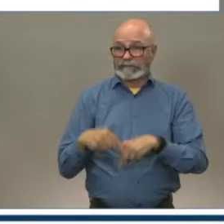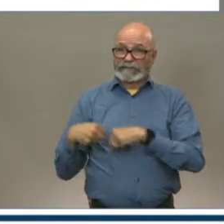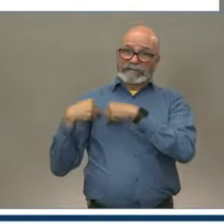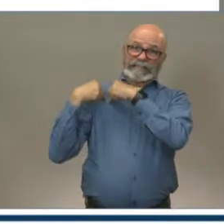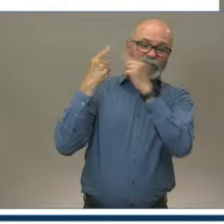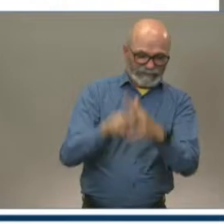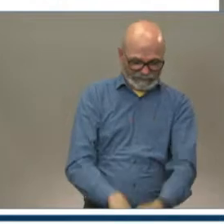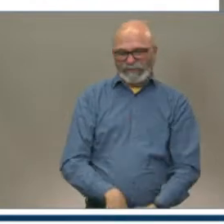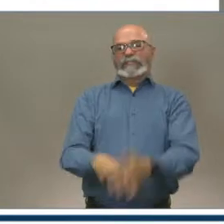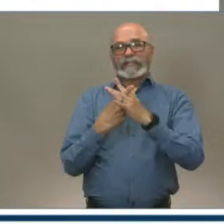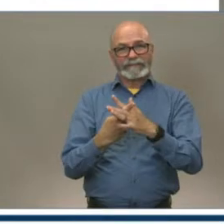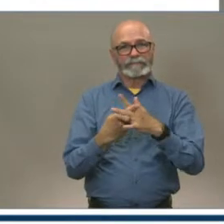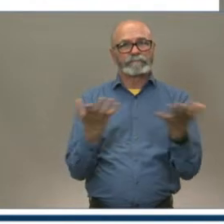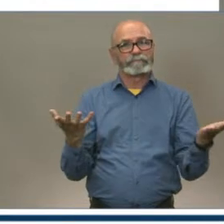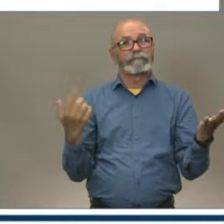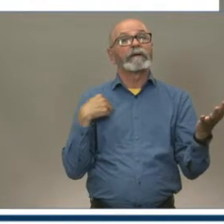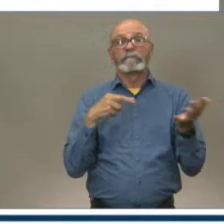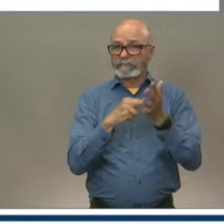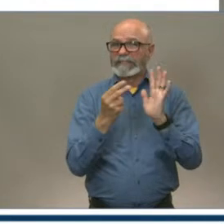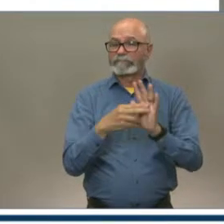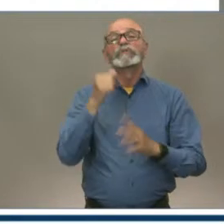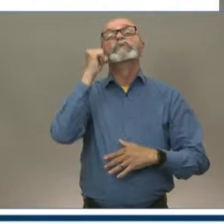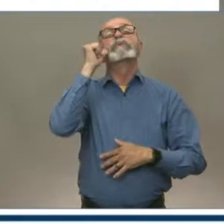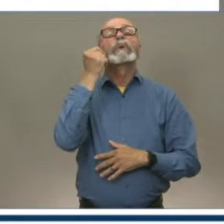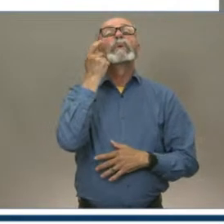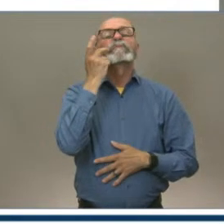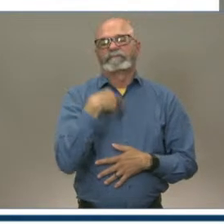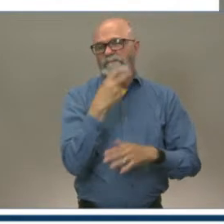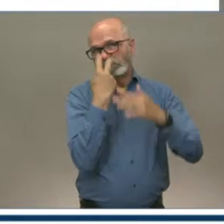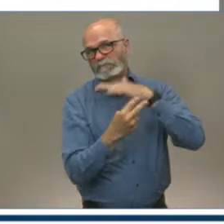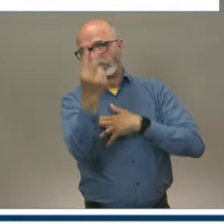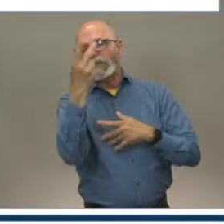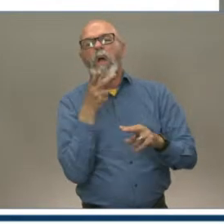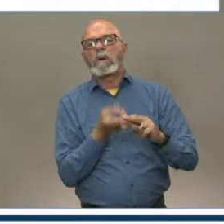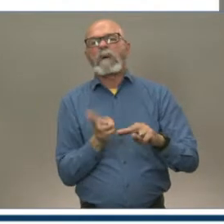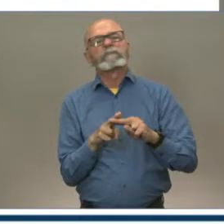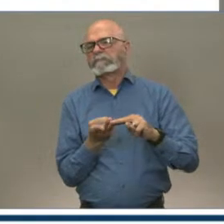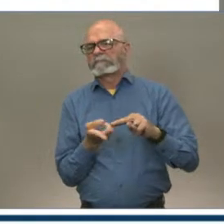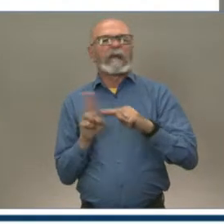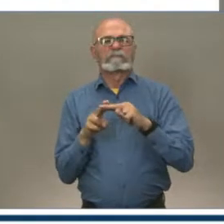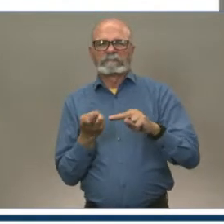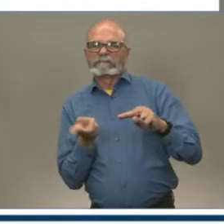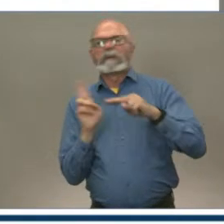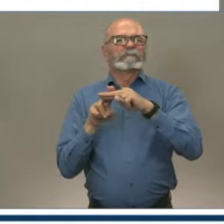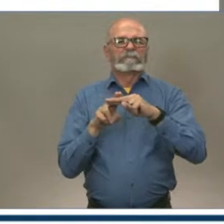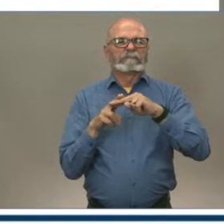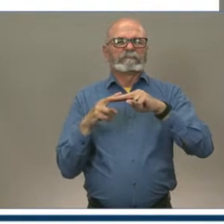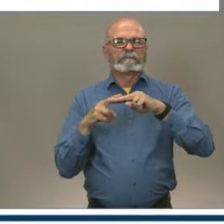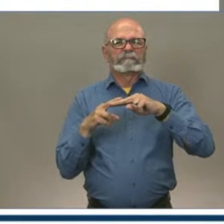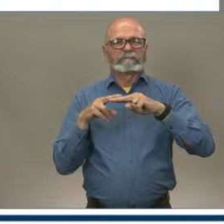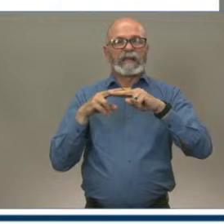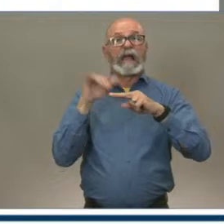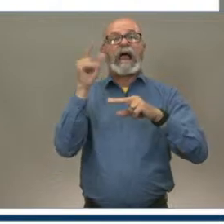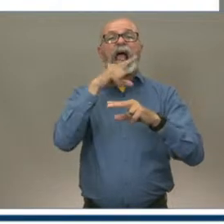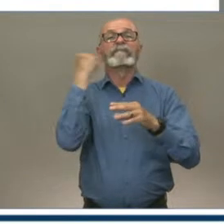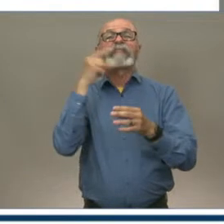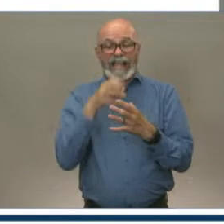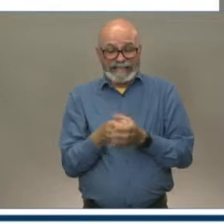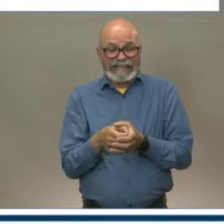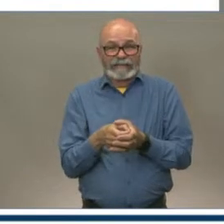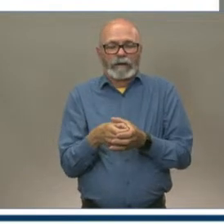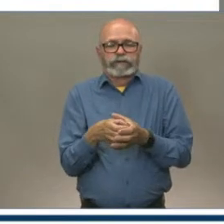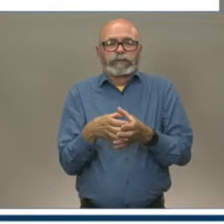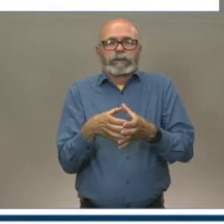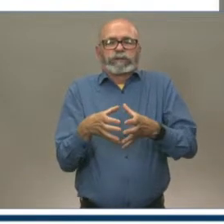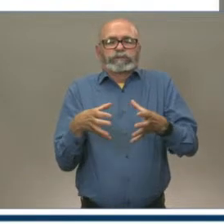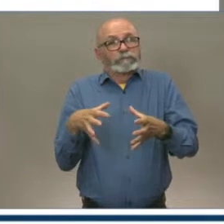high numbers in the next few days. We continue to see high case numbers in the central zone. There is community spread